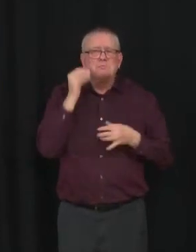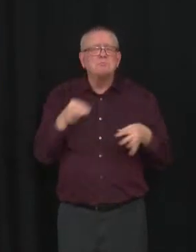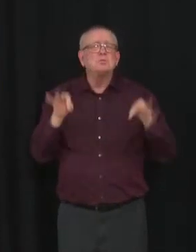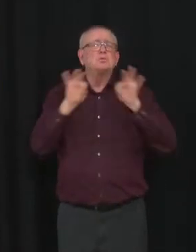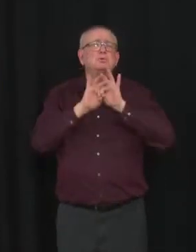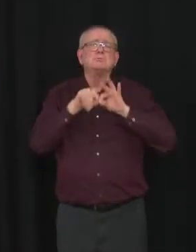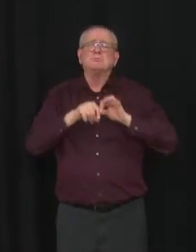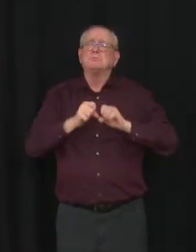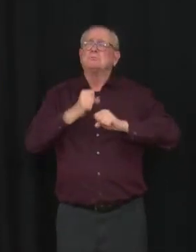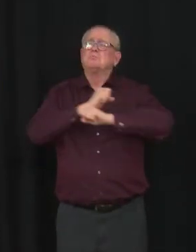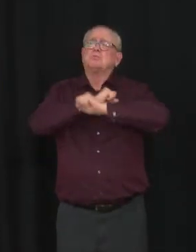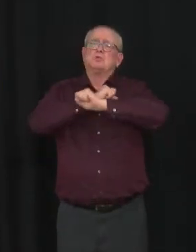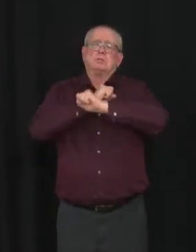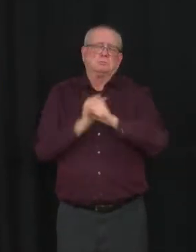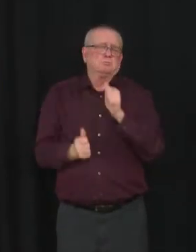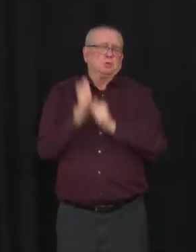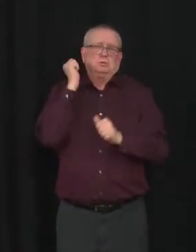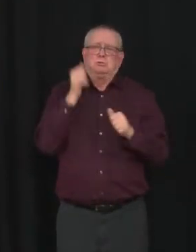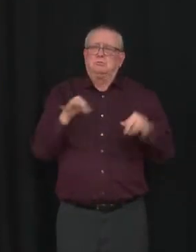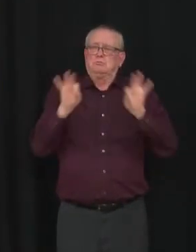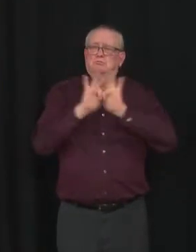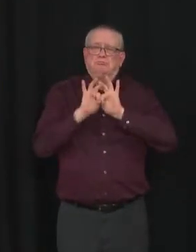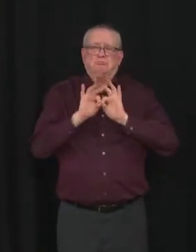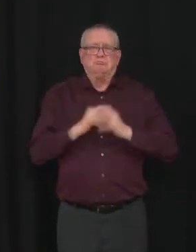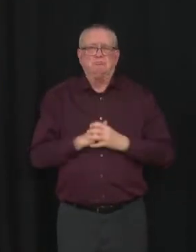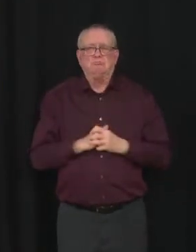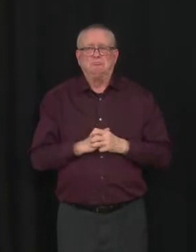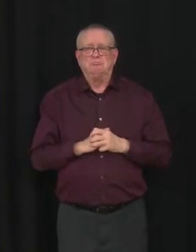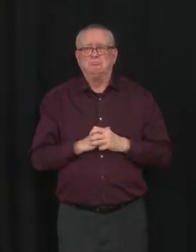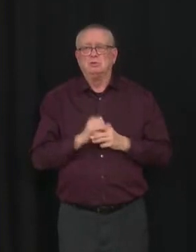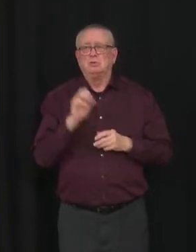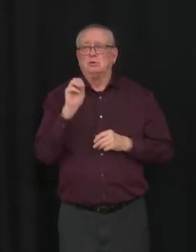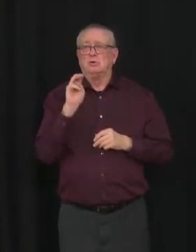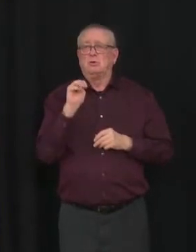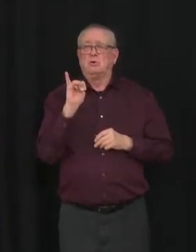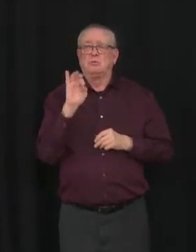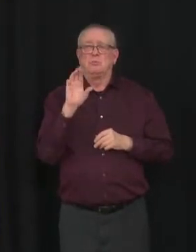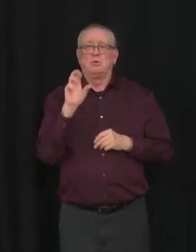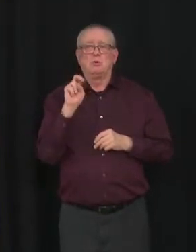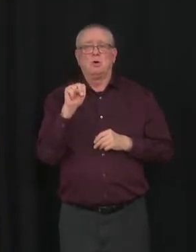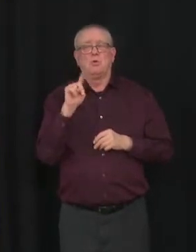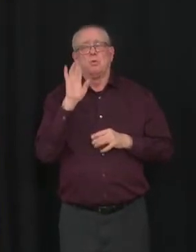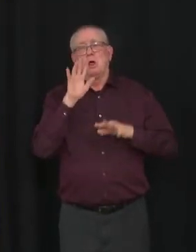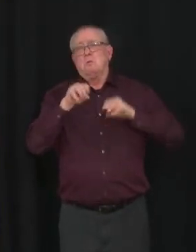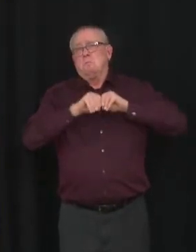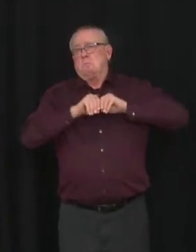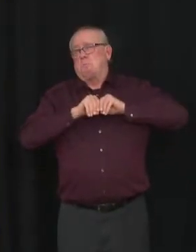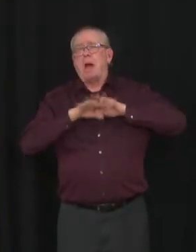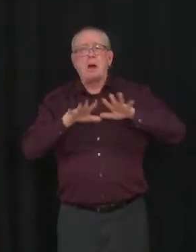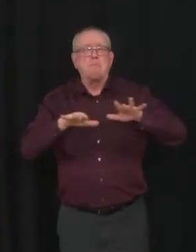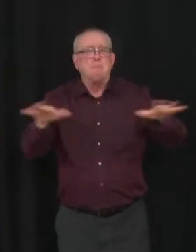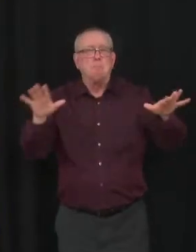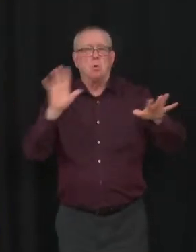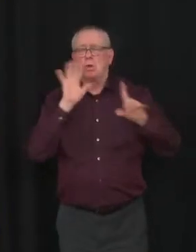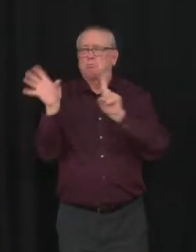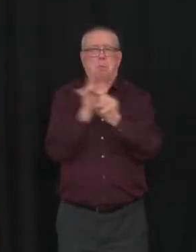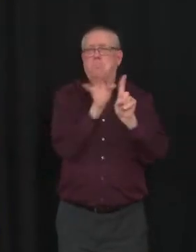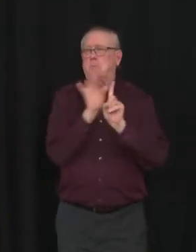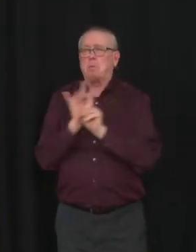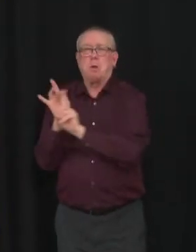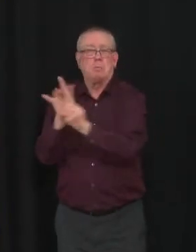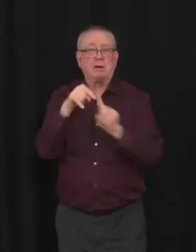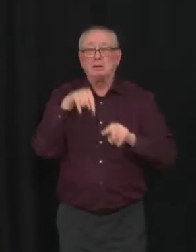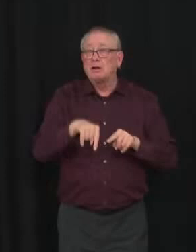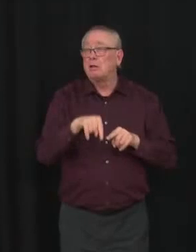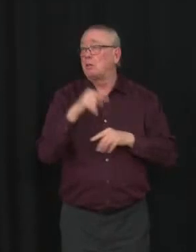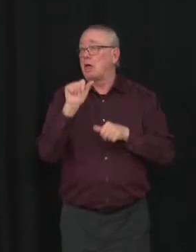with the contagiousness of this variant, it is going to touch a huge number of people, not just here, but right around the world. And there is a tool that we